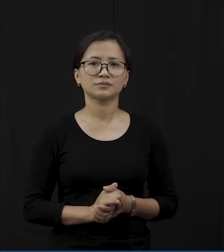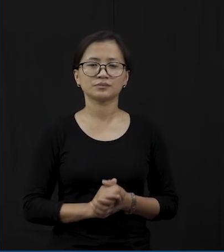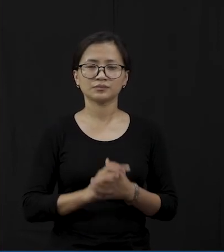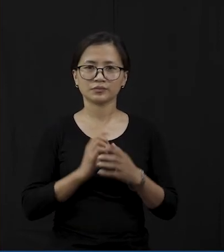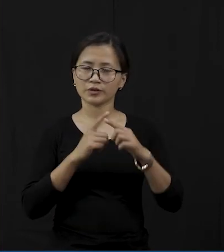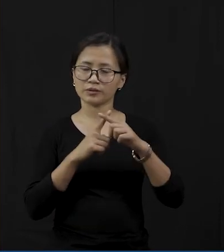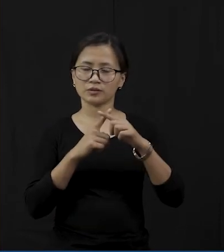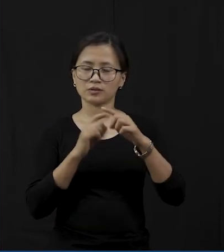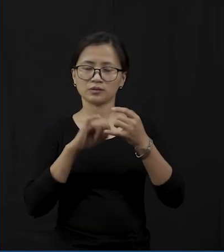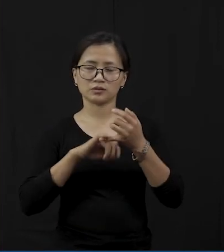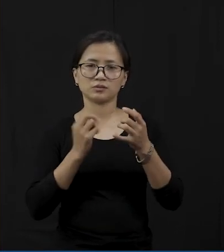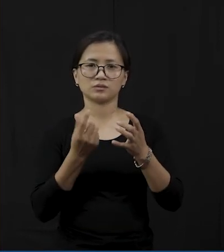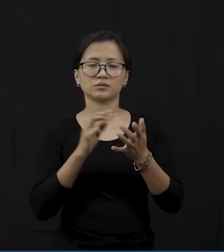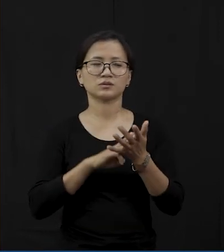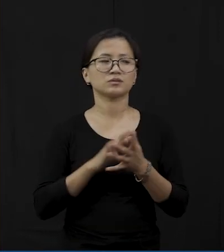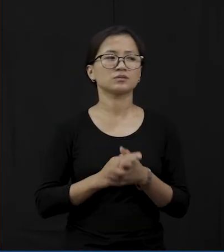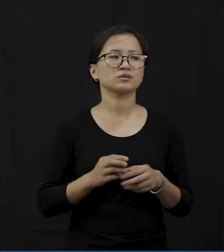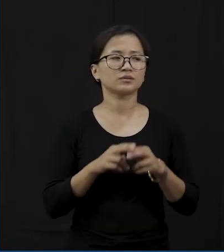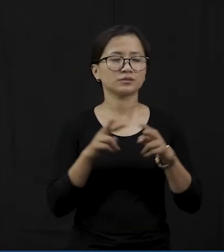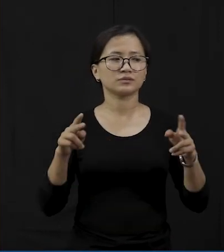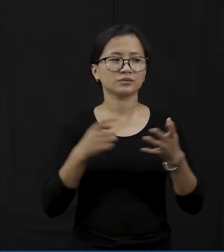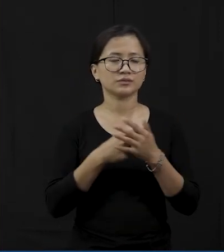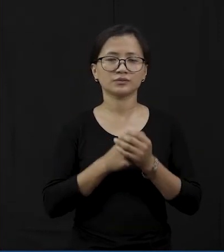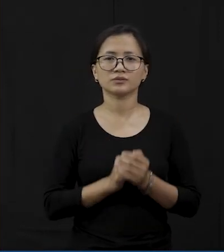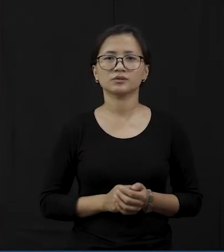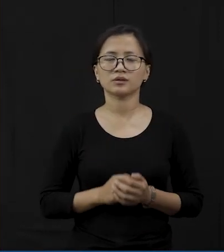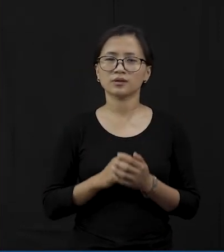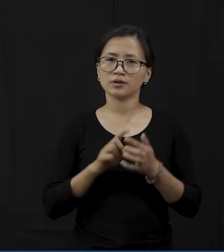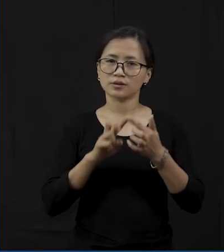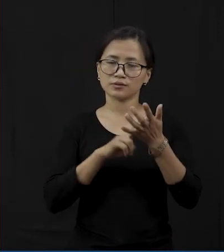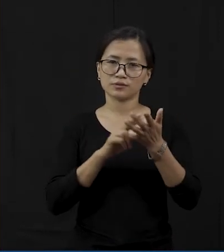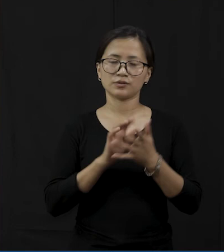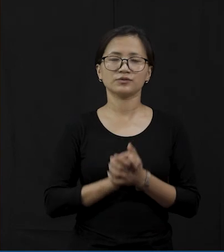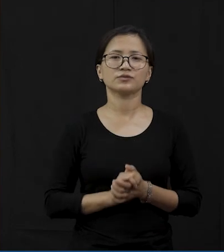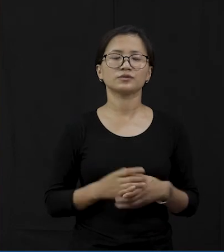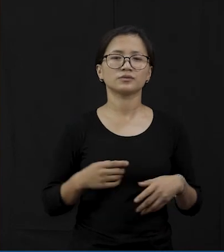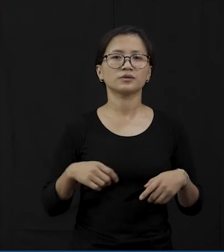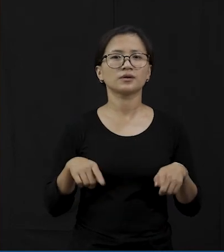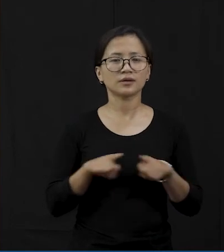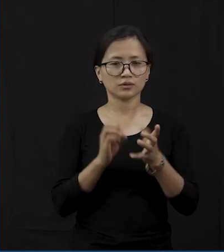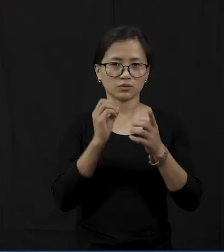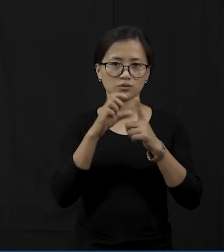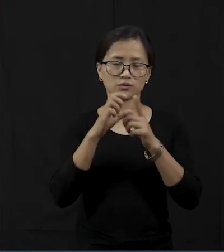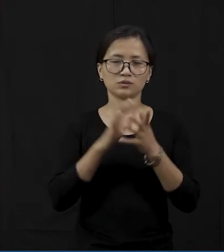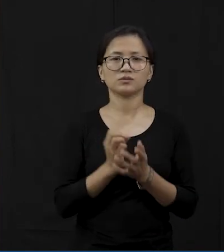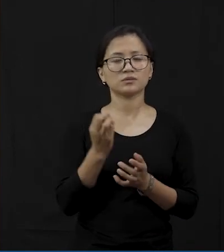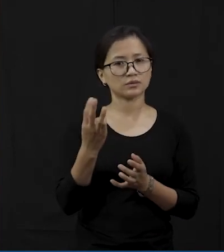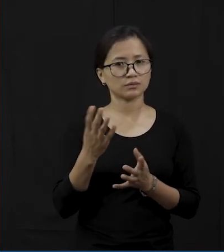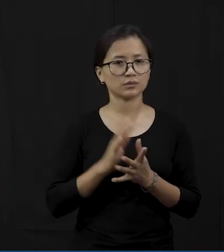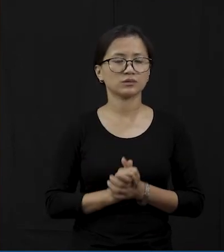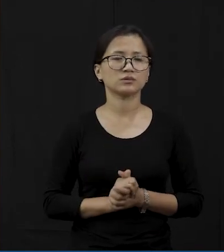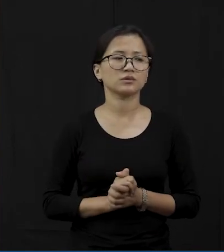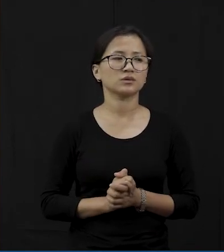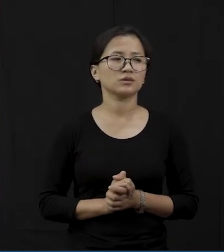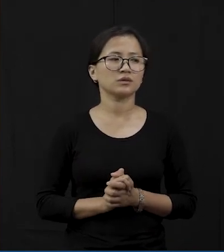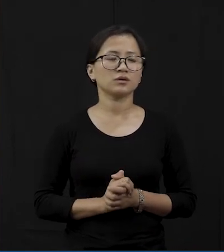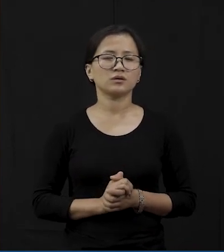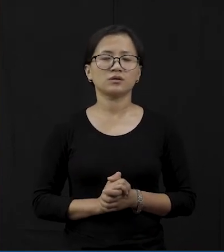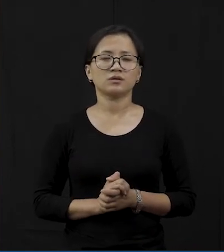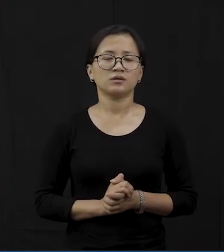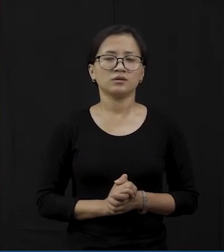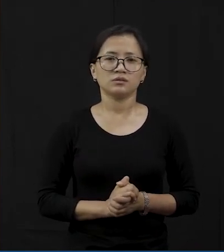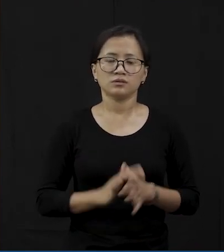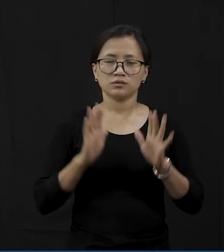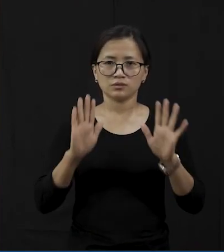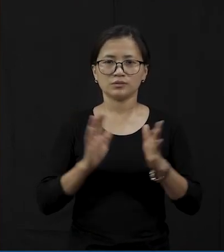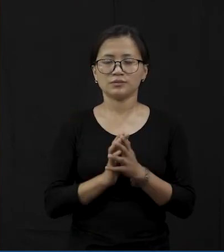Sum or differences of an even number and odd number. Let us consider two numbers, one even and the other number of odd. So